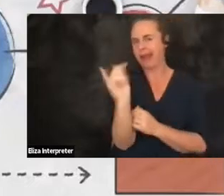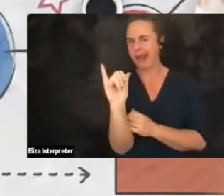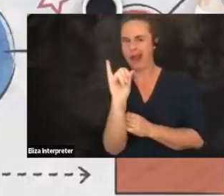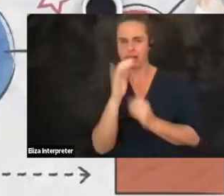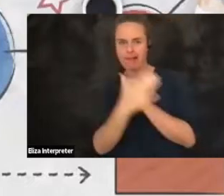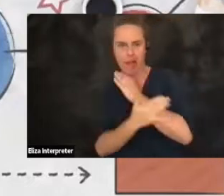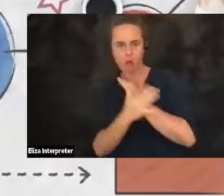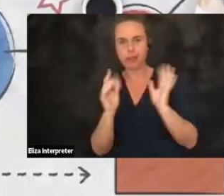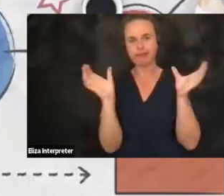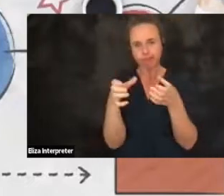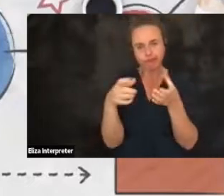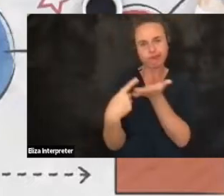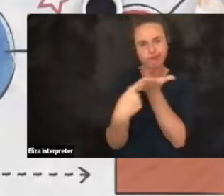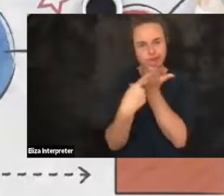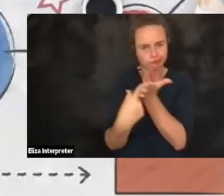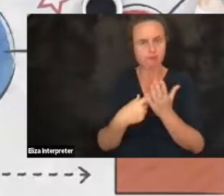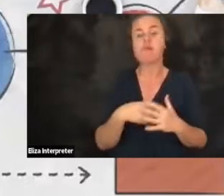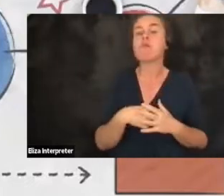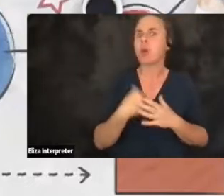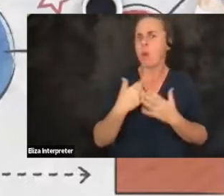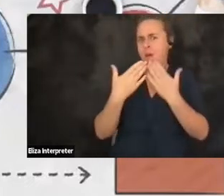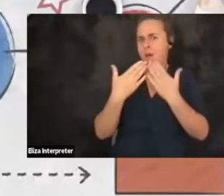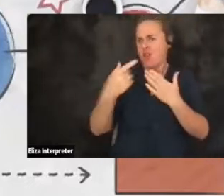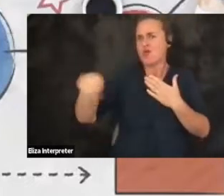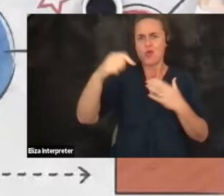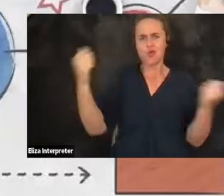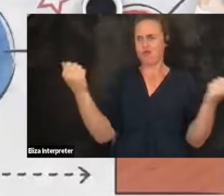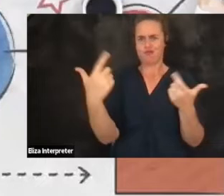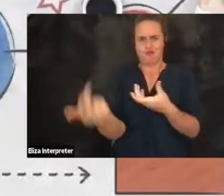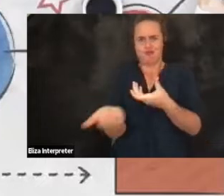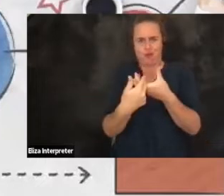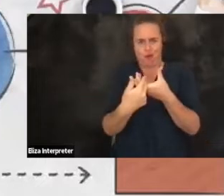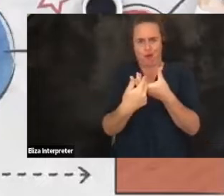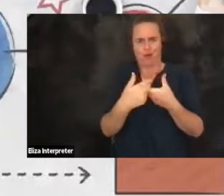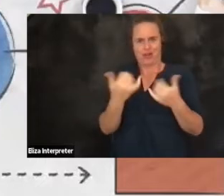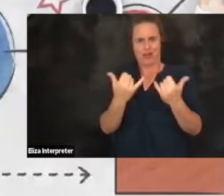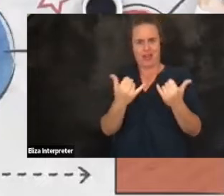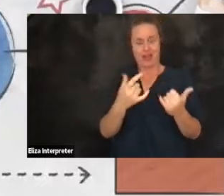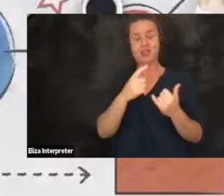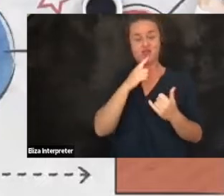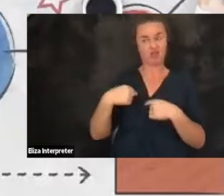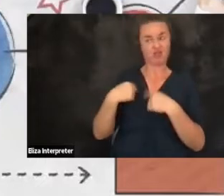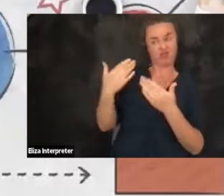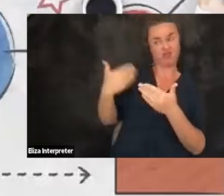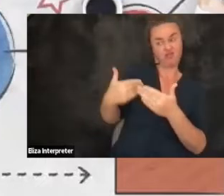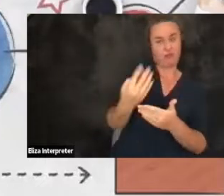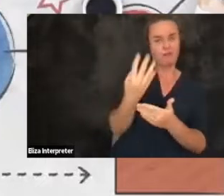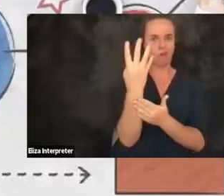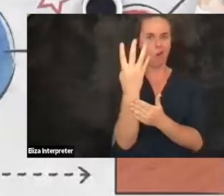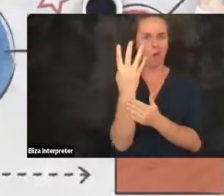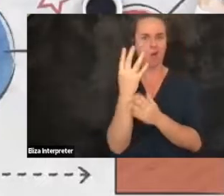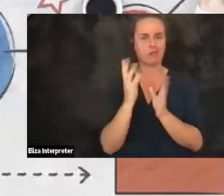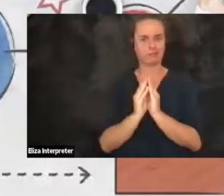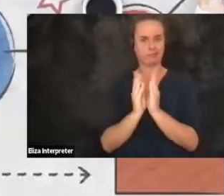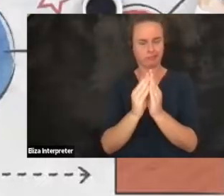have you here today. This is the fourth one in a series of four. Today we're going to be talking